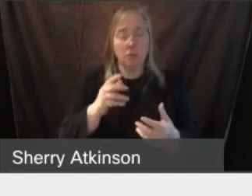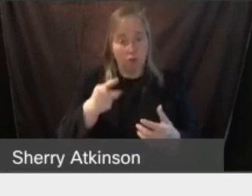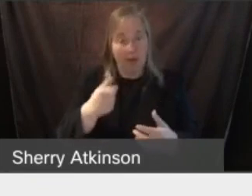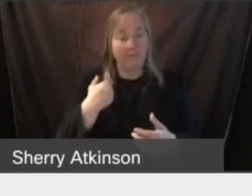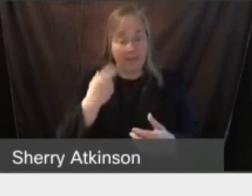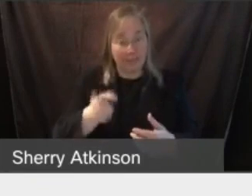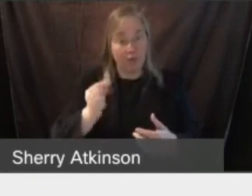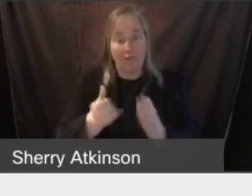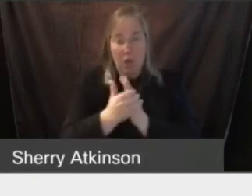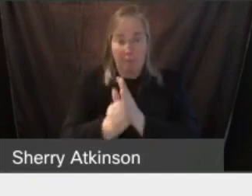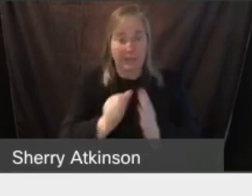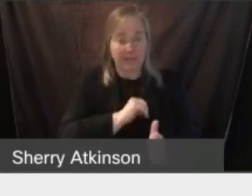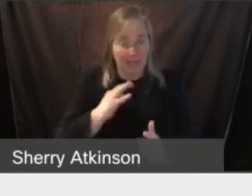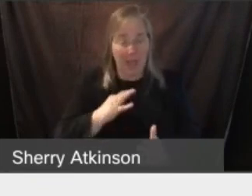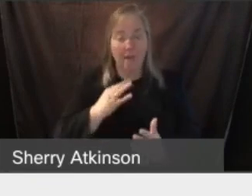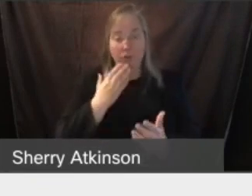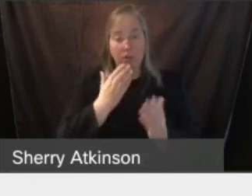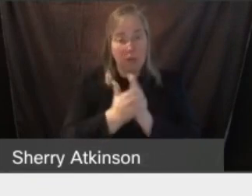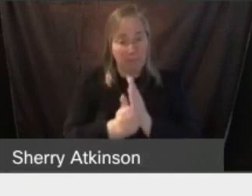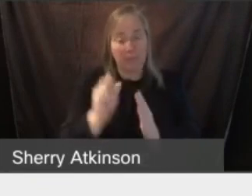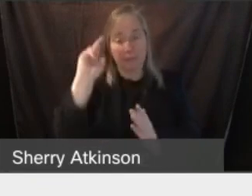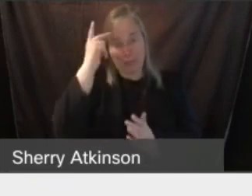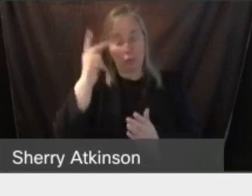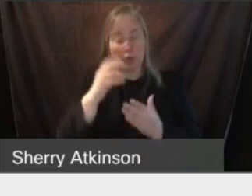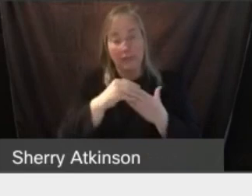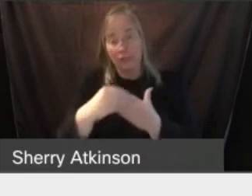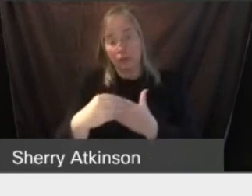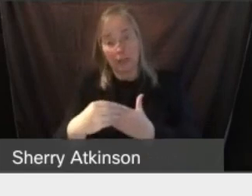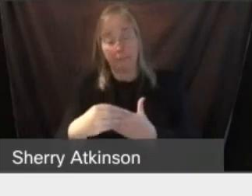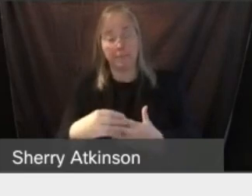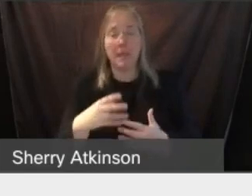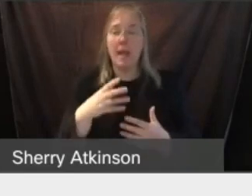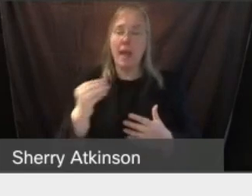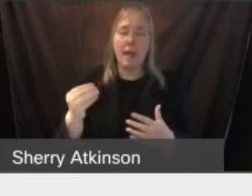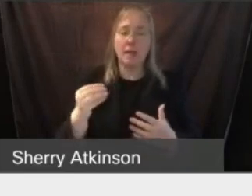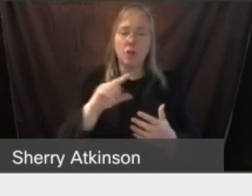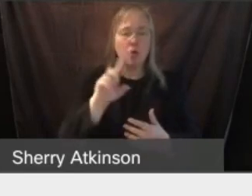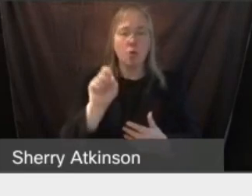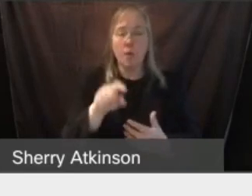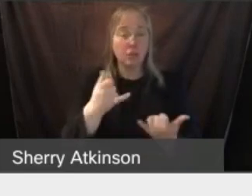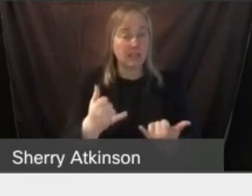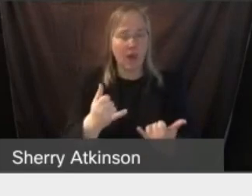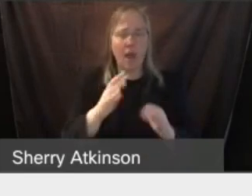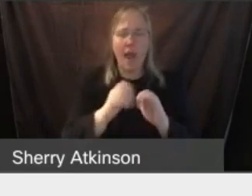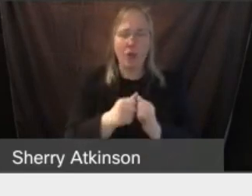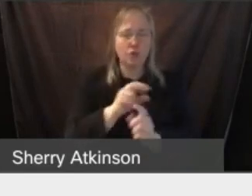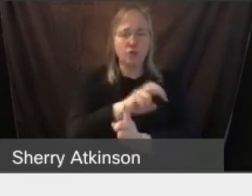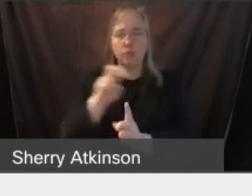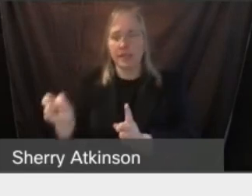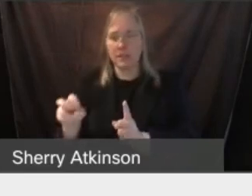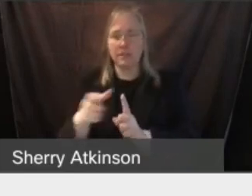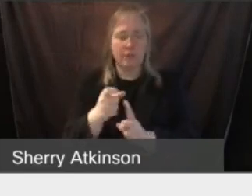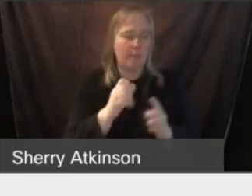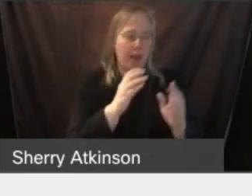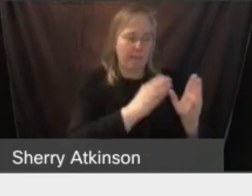and political leadership. And the questions now are how to transition from a plan that